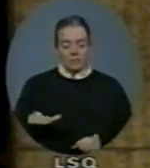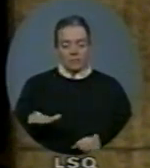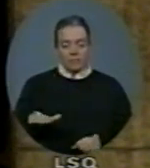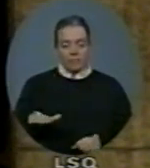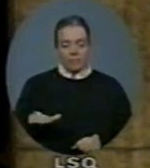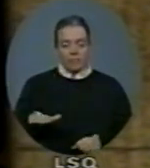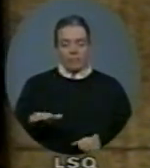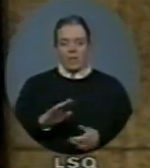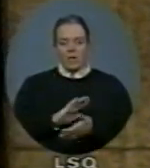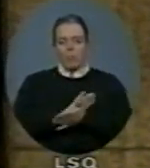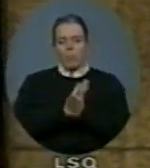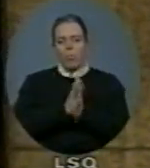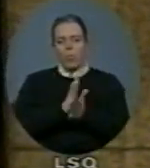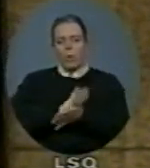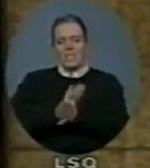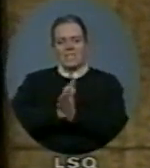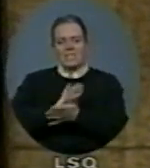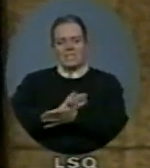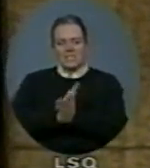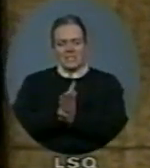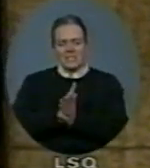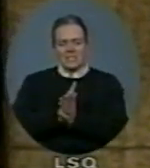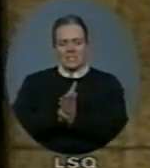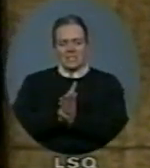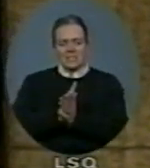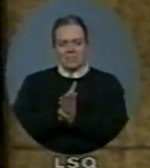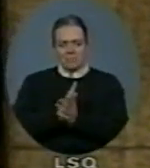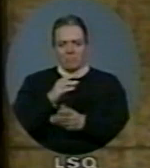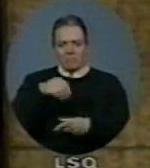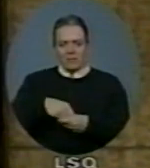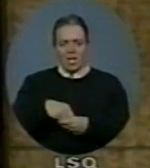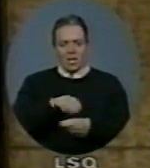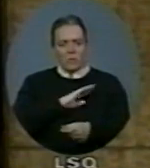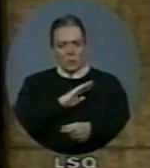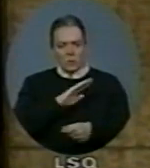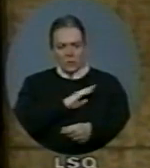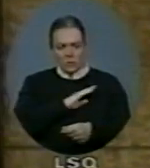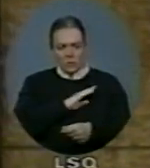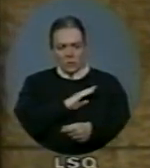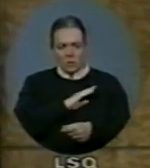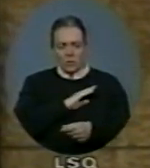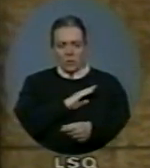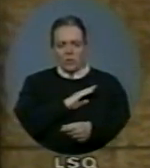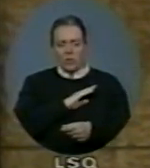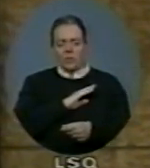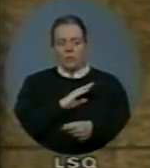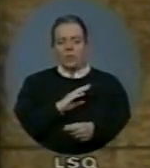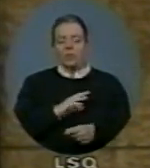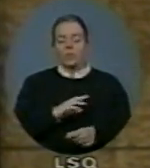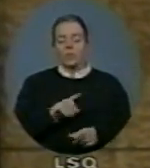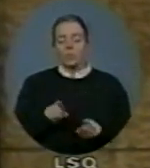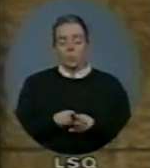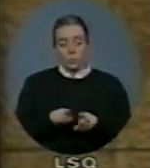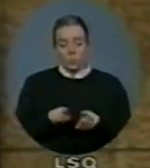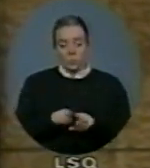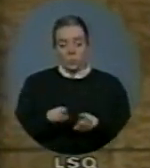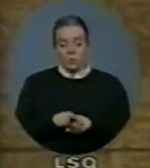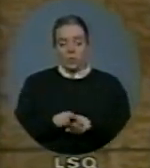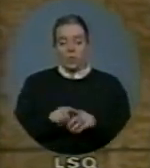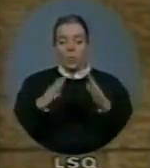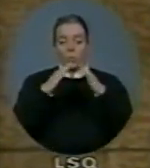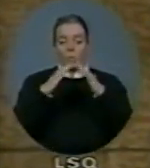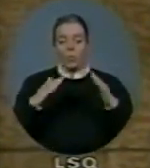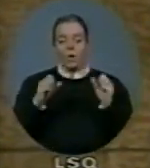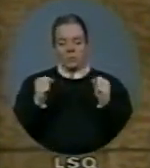overstressed beams, and a roof that risks collapse from strong winds or a heavy snowfall. A roof that risks collapse from a